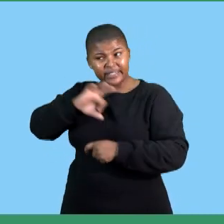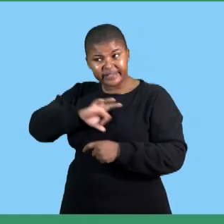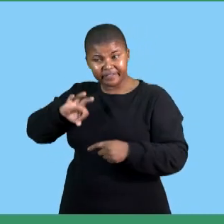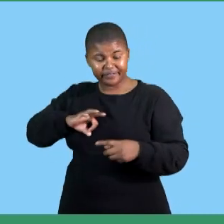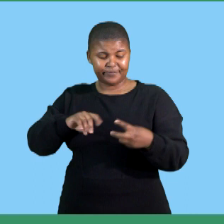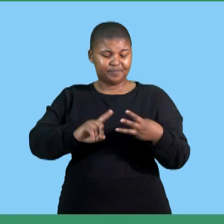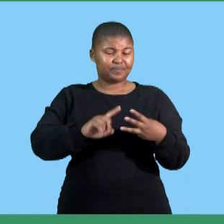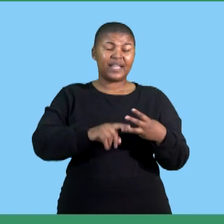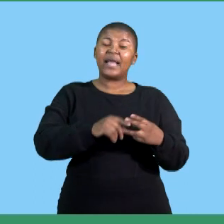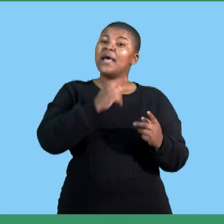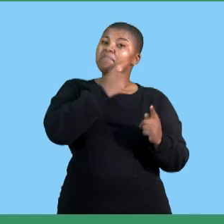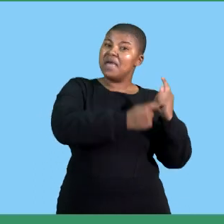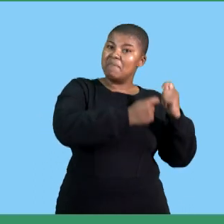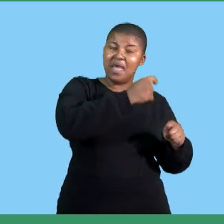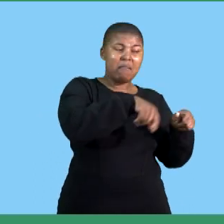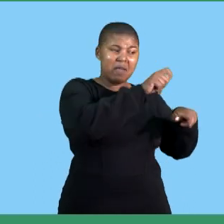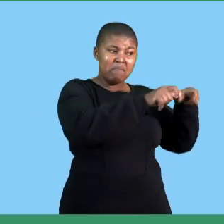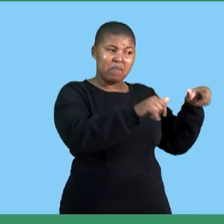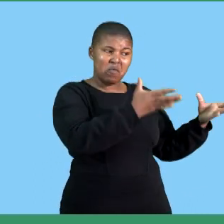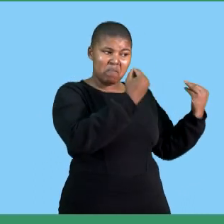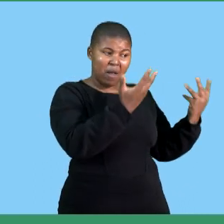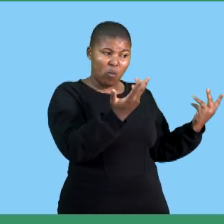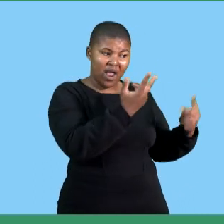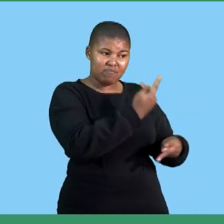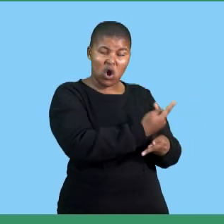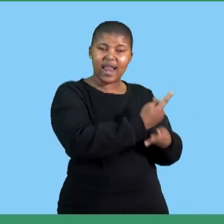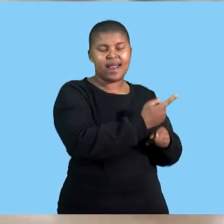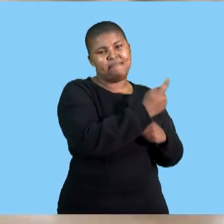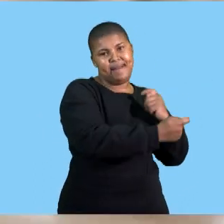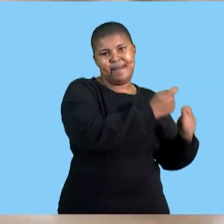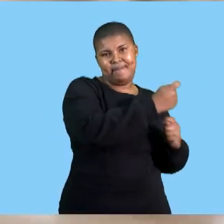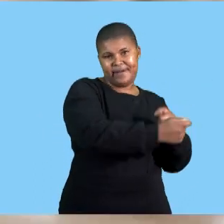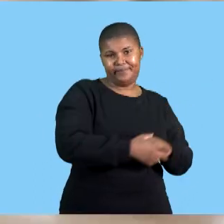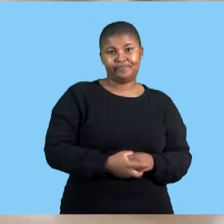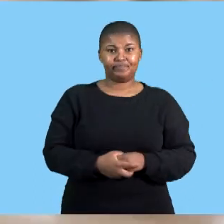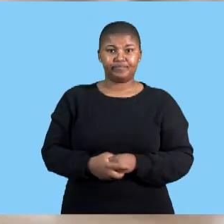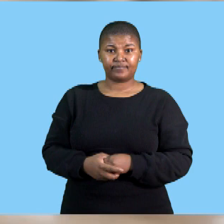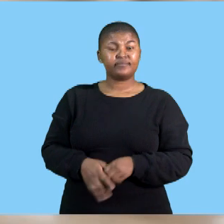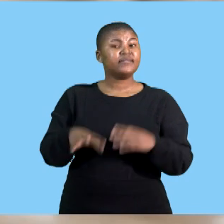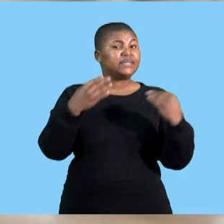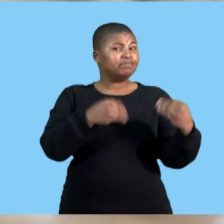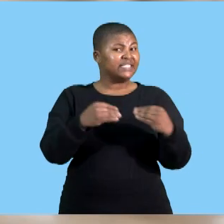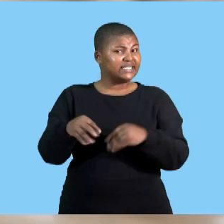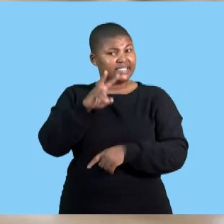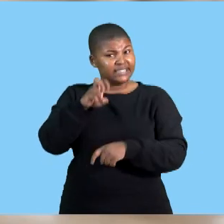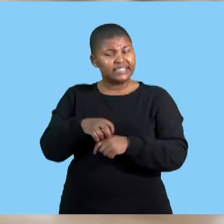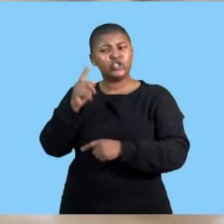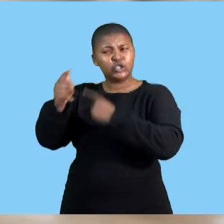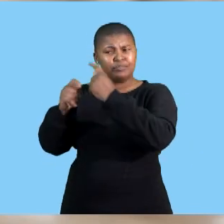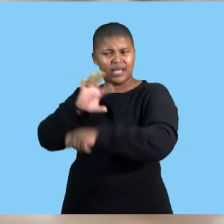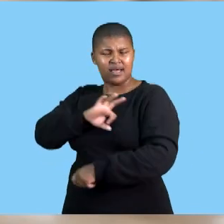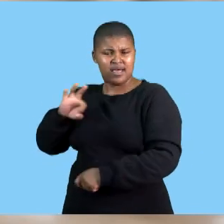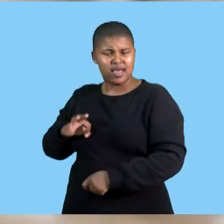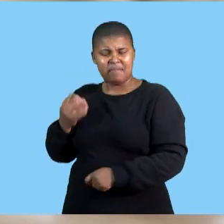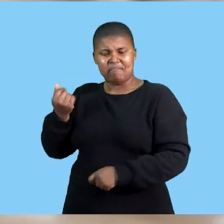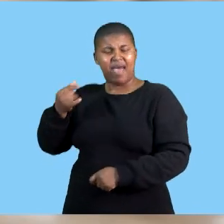raw materials. So obviously, as a business, you are going to need money to pay your employees in terms of their salaries, in